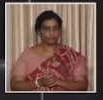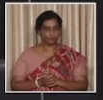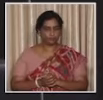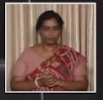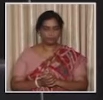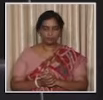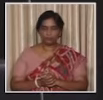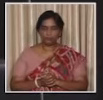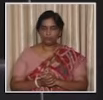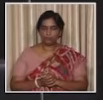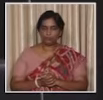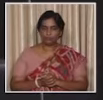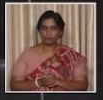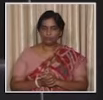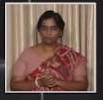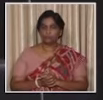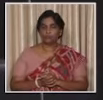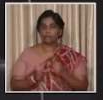production,